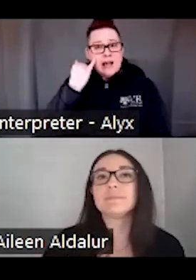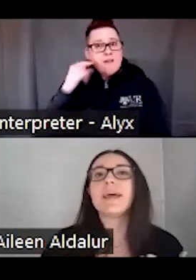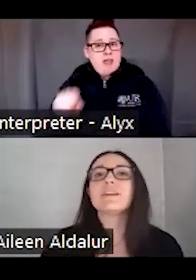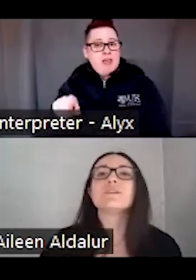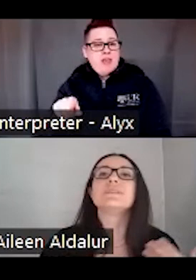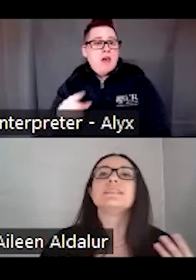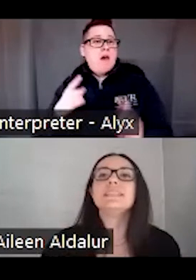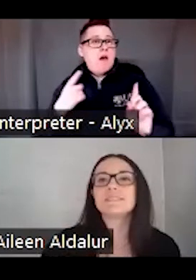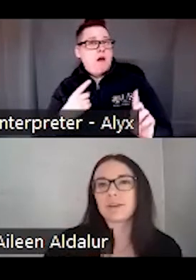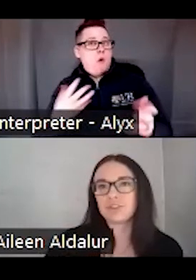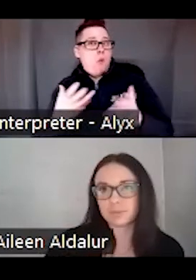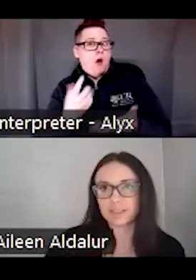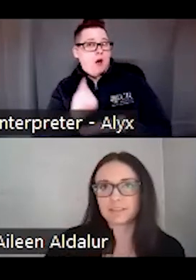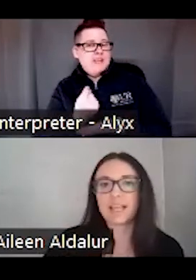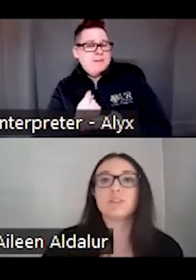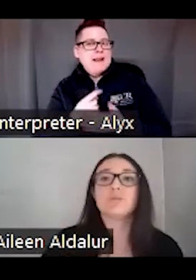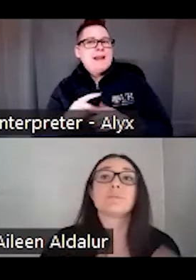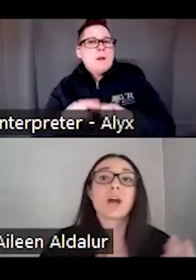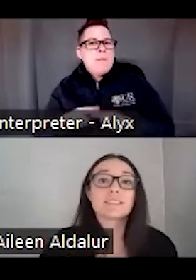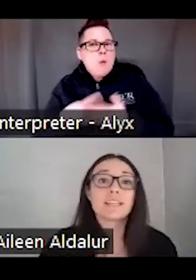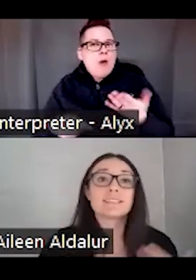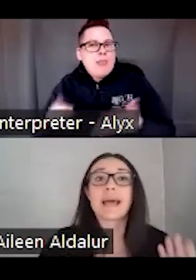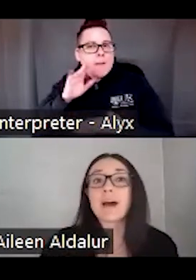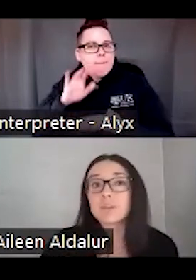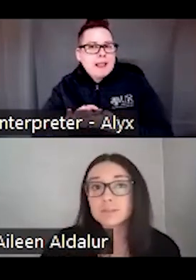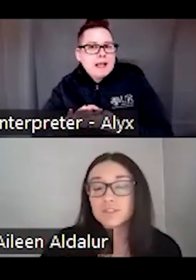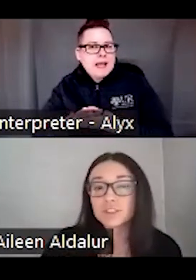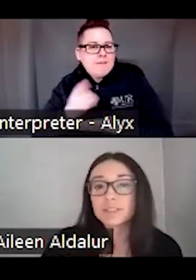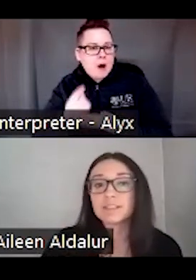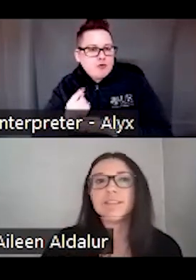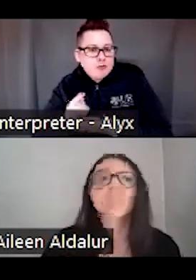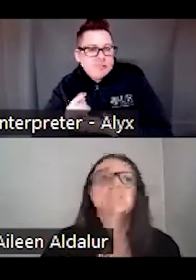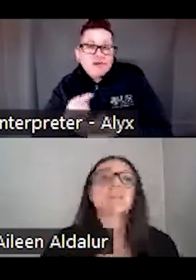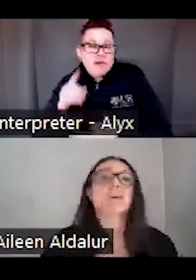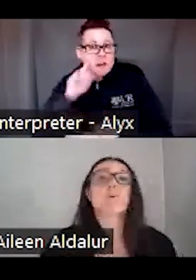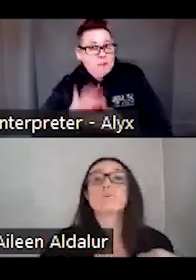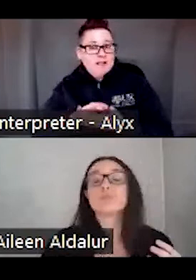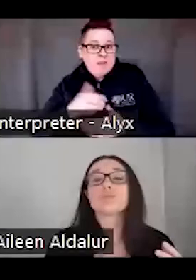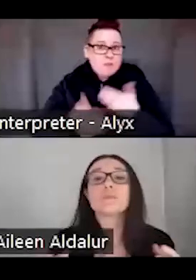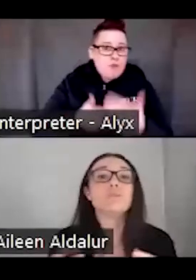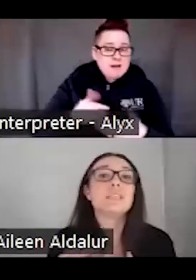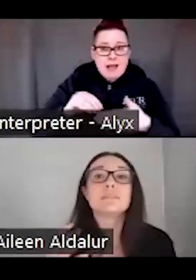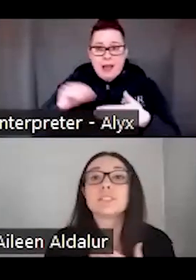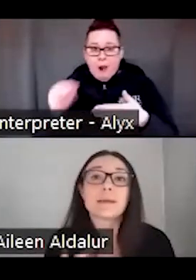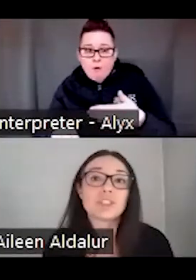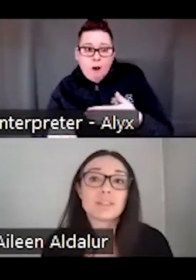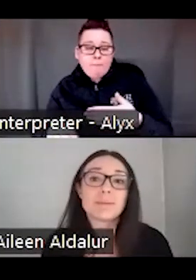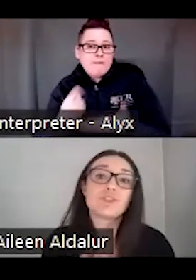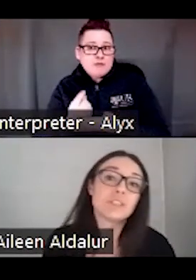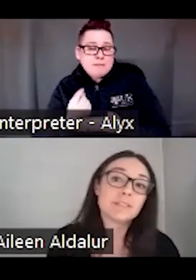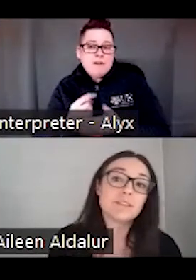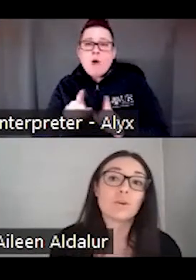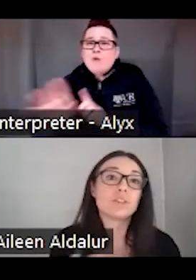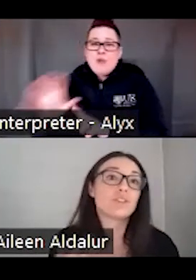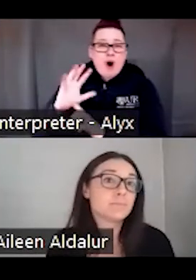treatment depend on their beliefs about treatment, including the process and the outcomes of treatment, their cultural community's perceptions